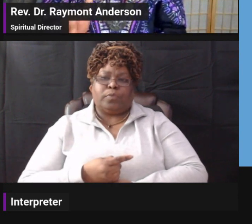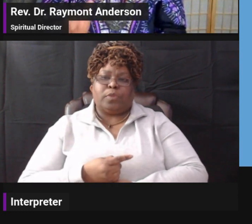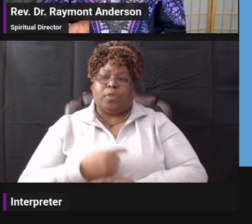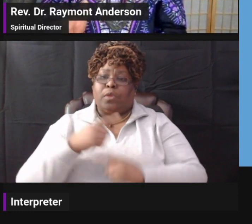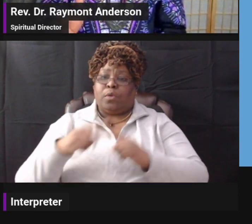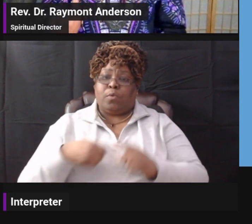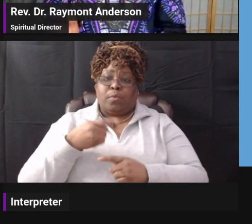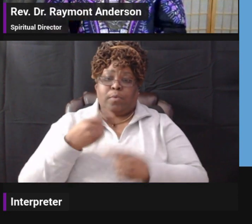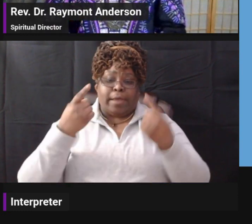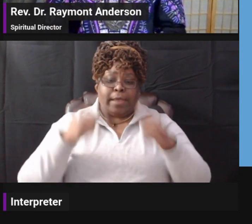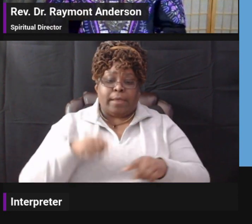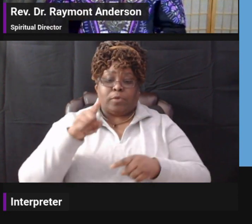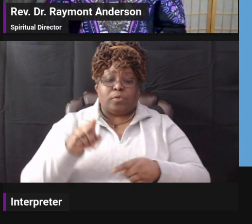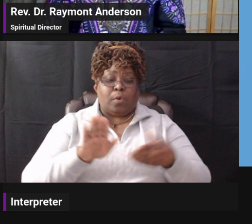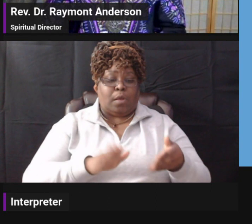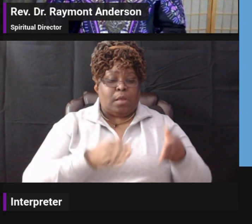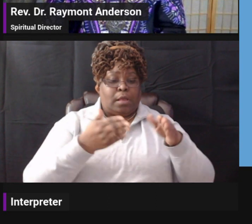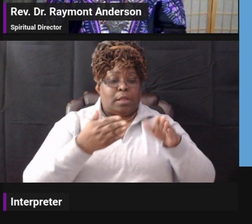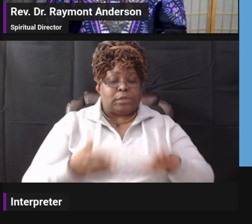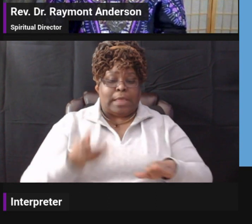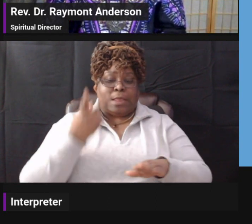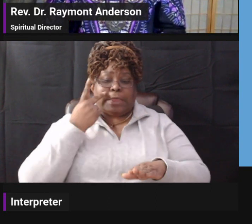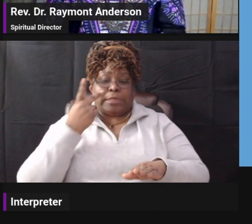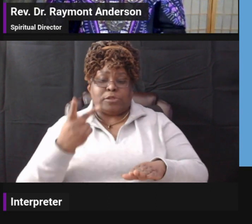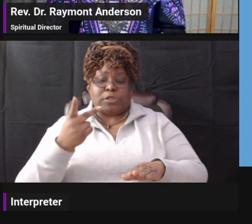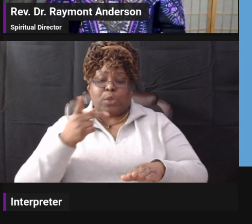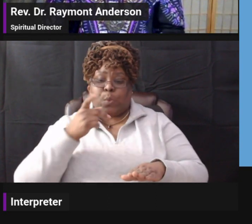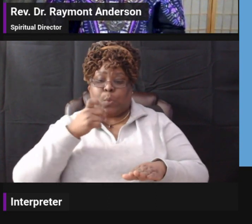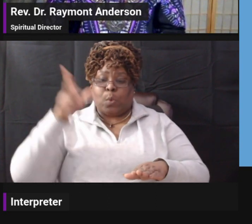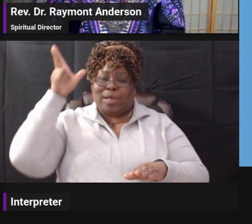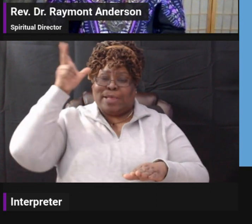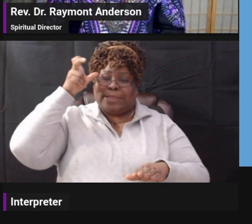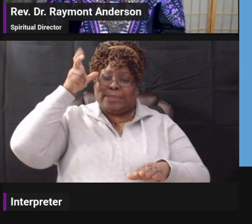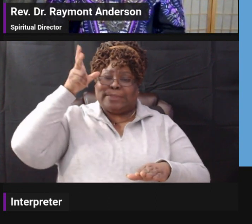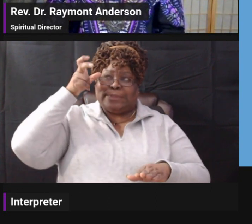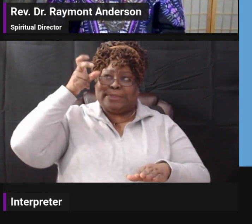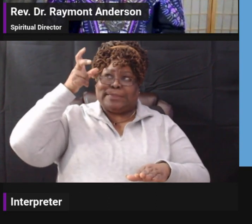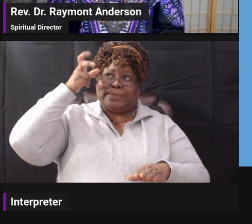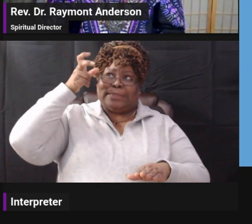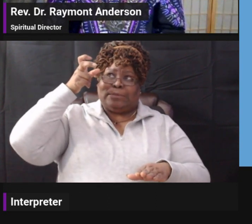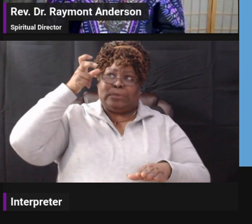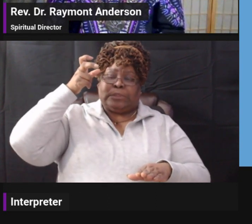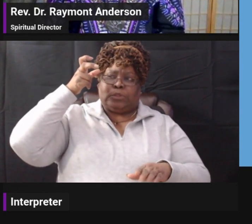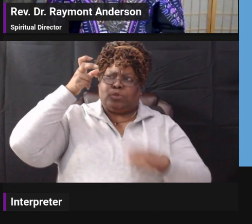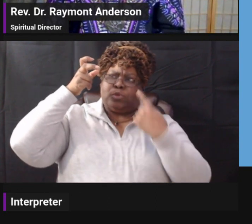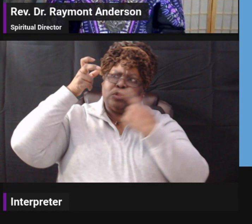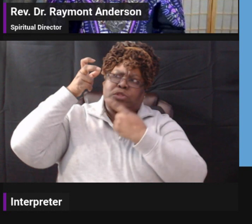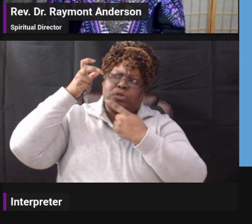when you are dying and you see demons, devils,